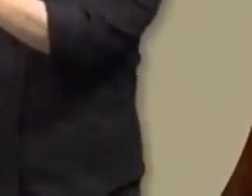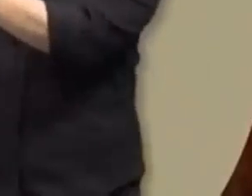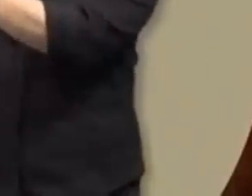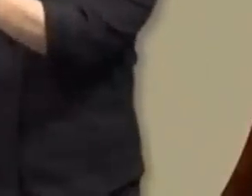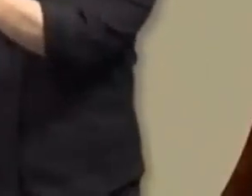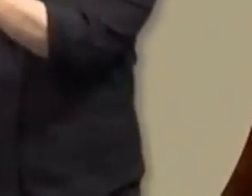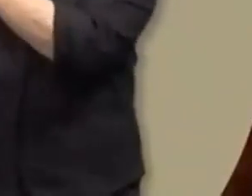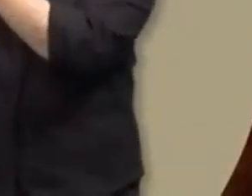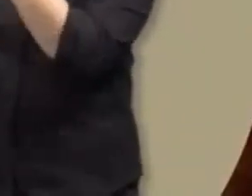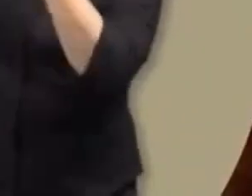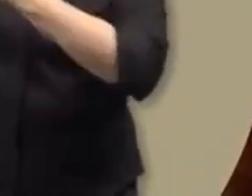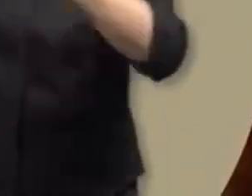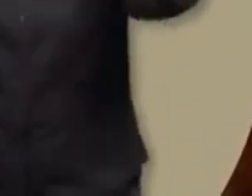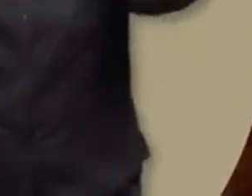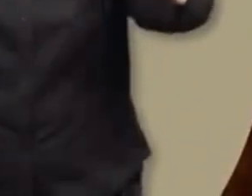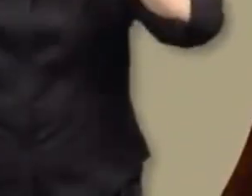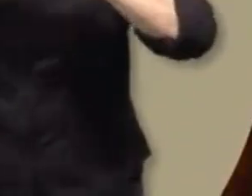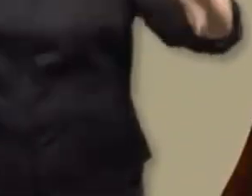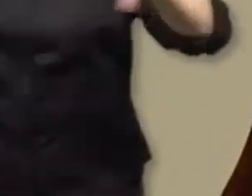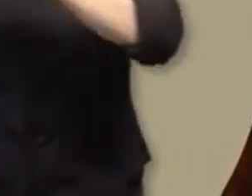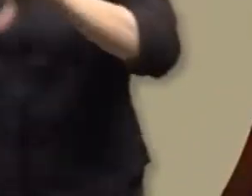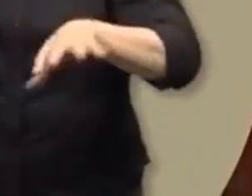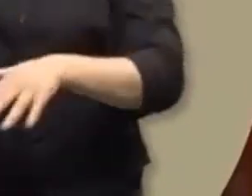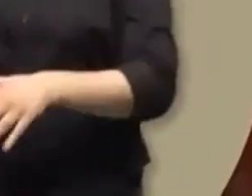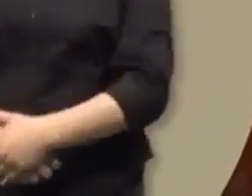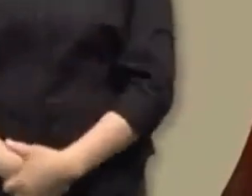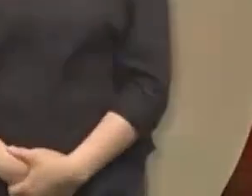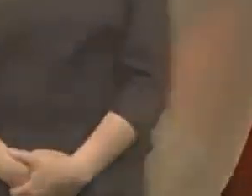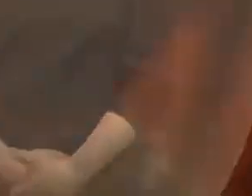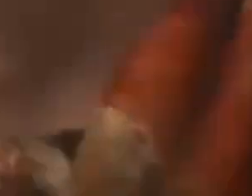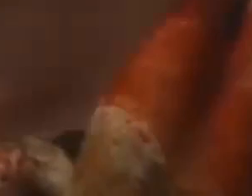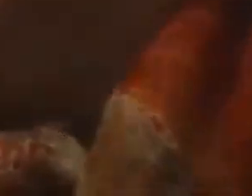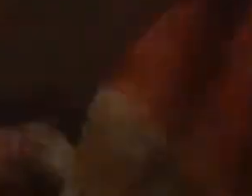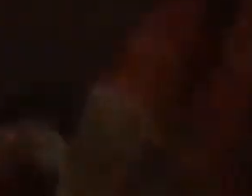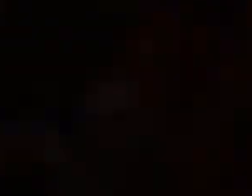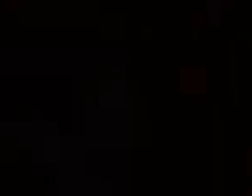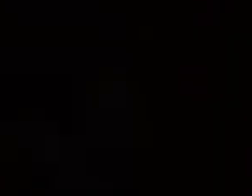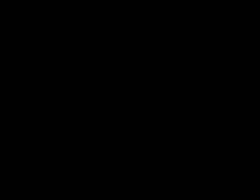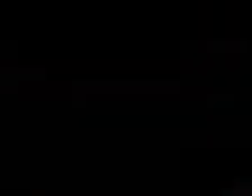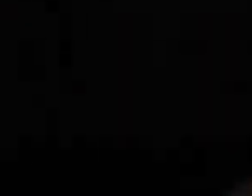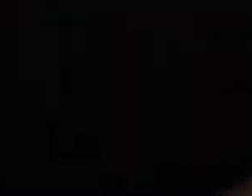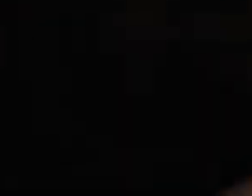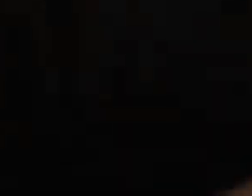so important. And I'm so proud to be connected with a union who has such a social conscience.